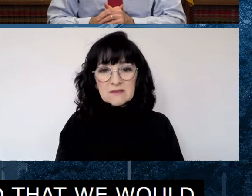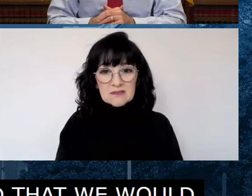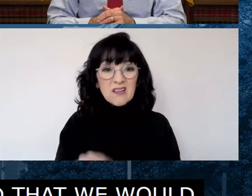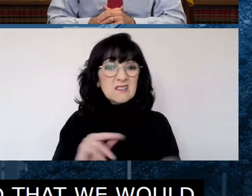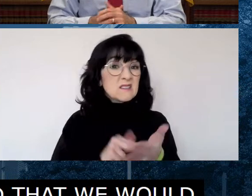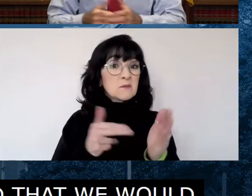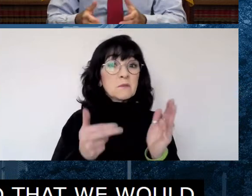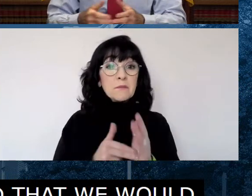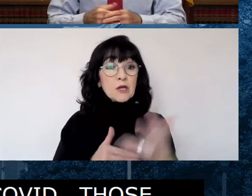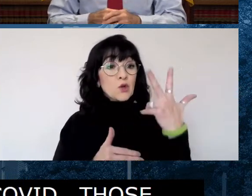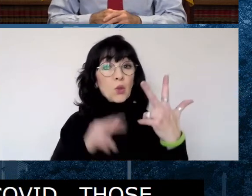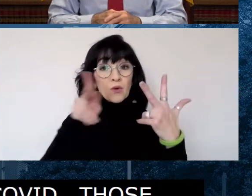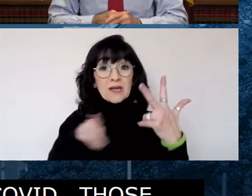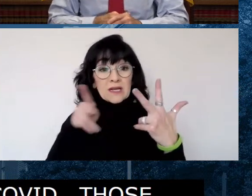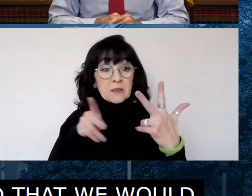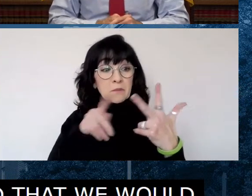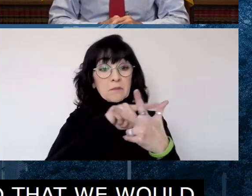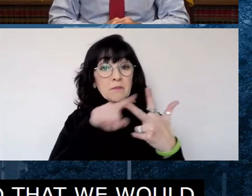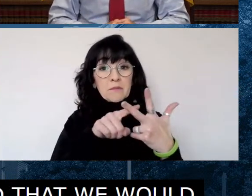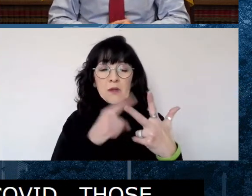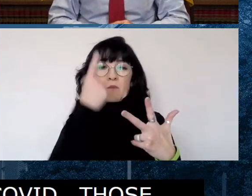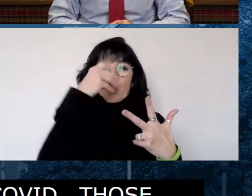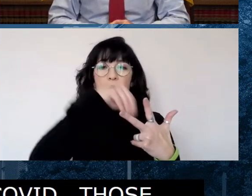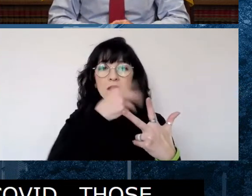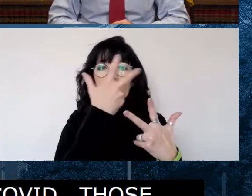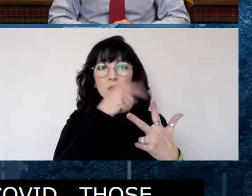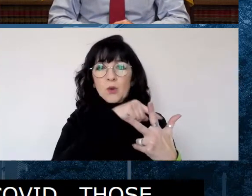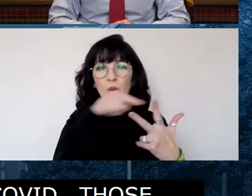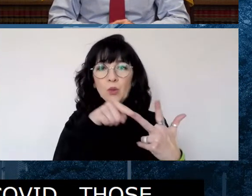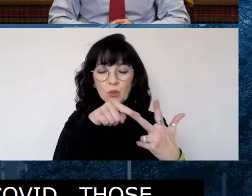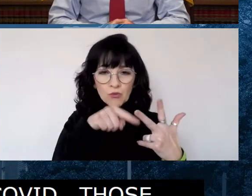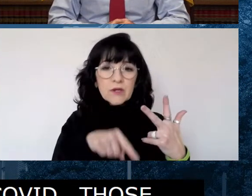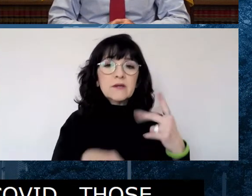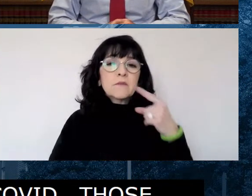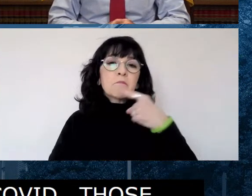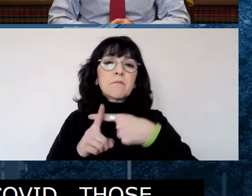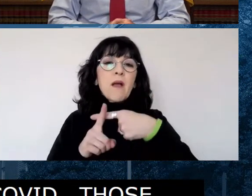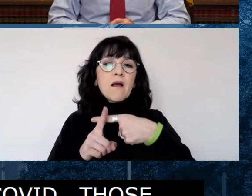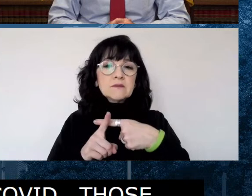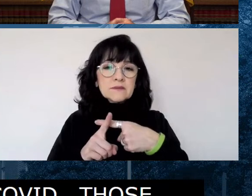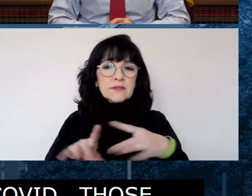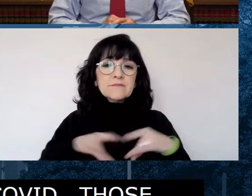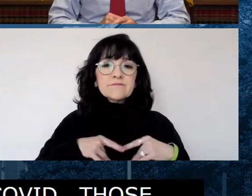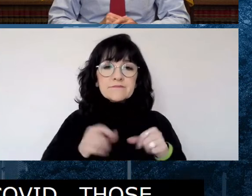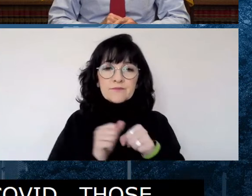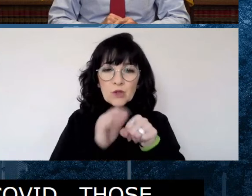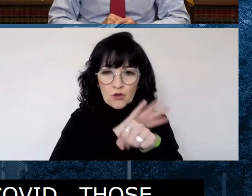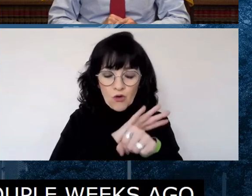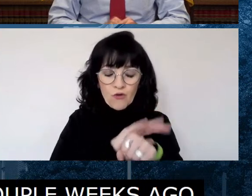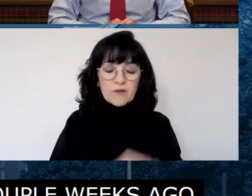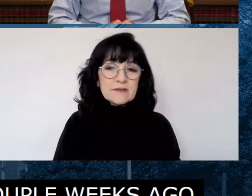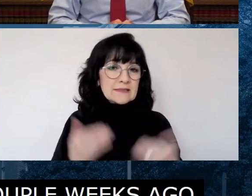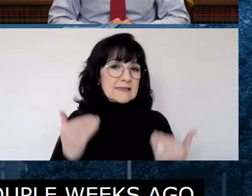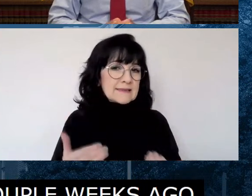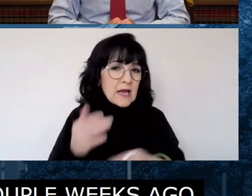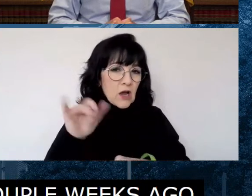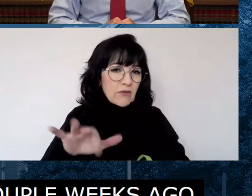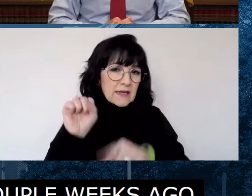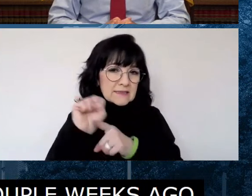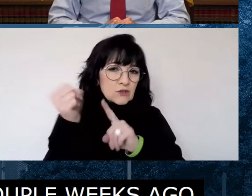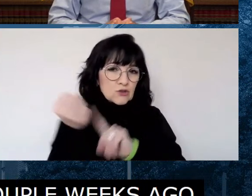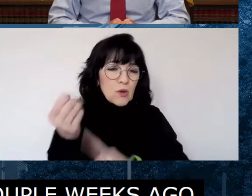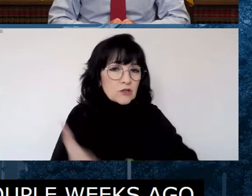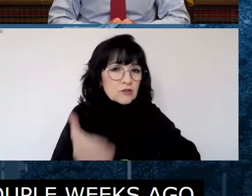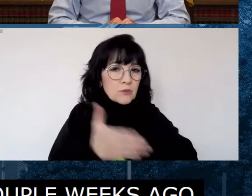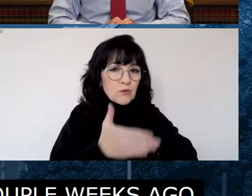just a couple of weeks ago. Now we're under 20%, continue to improve there. Most importantly,